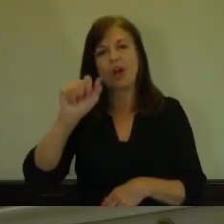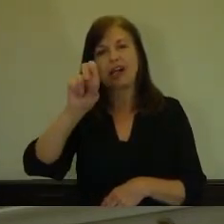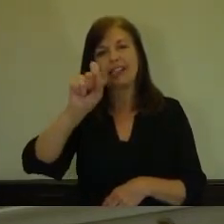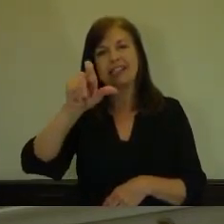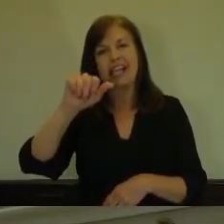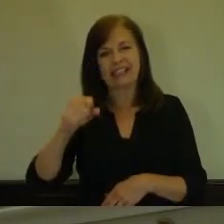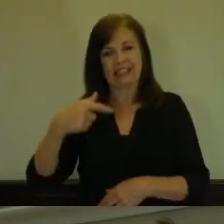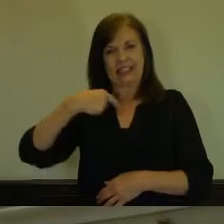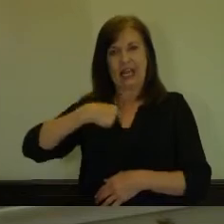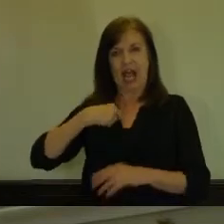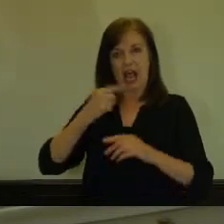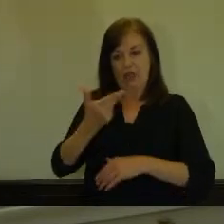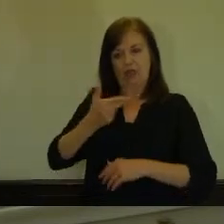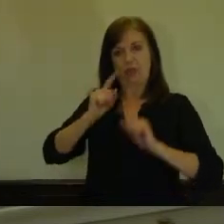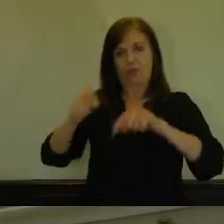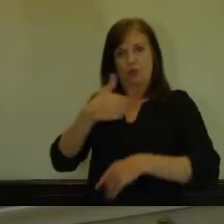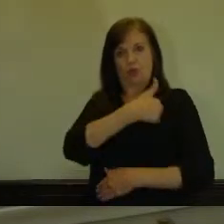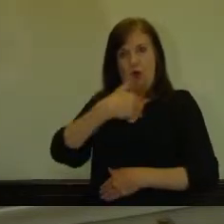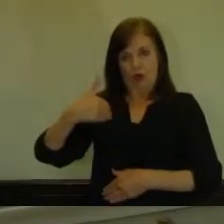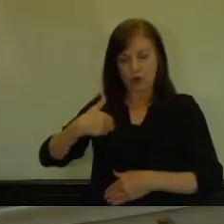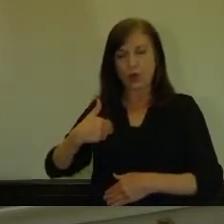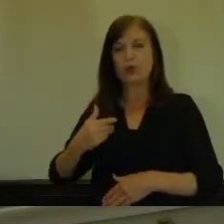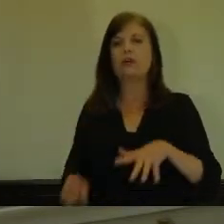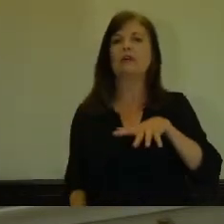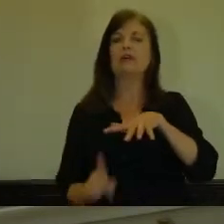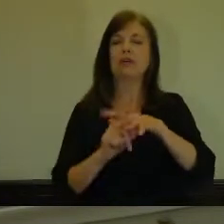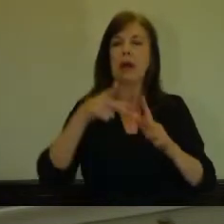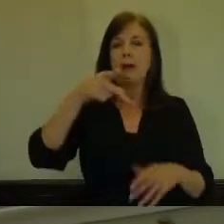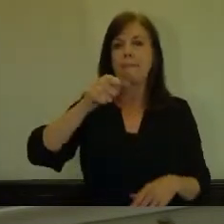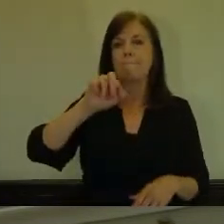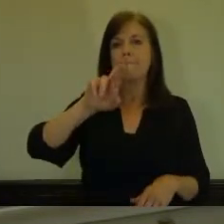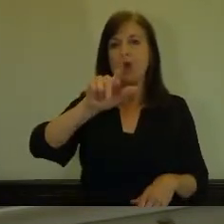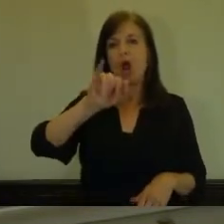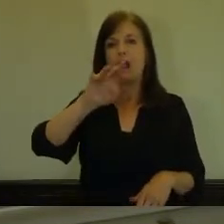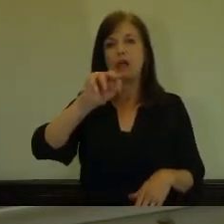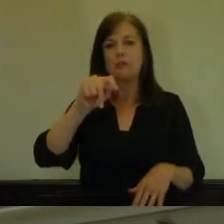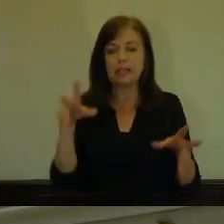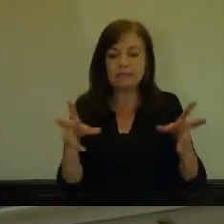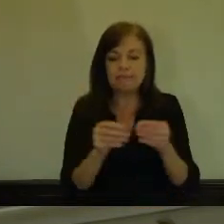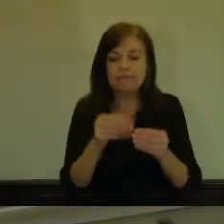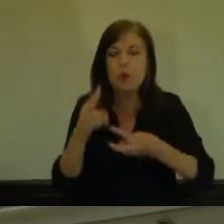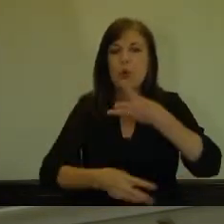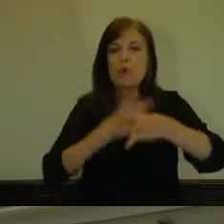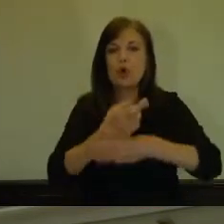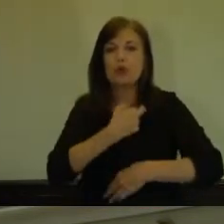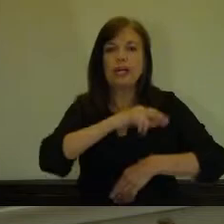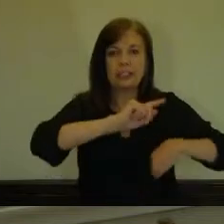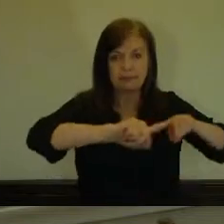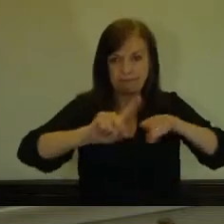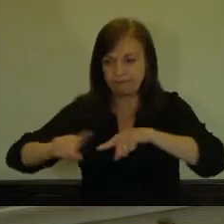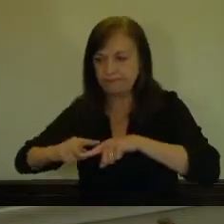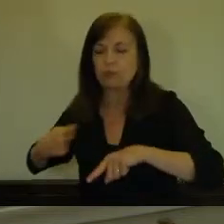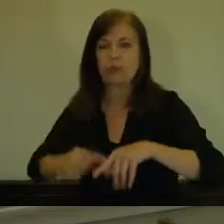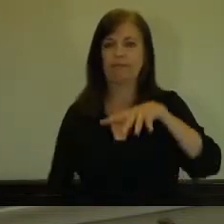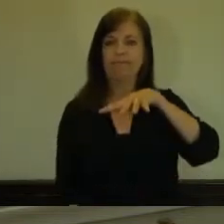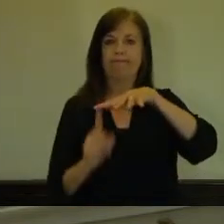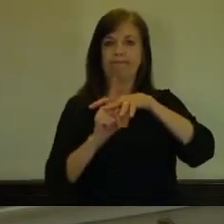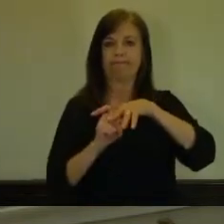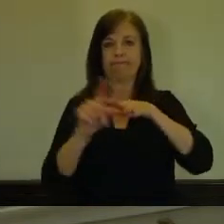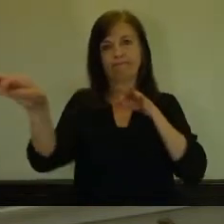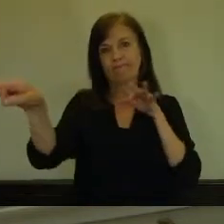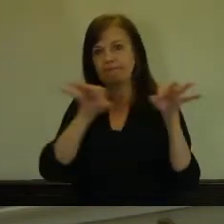I to Toronto, where we presented at the Parliament of World Religions on the work of a